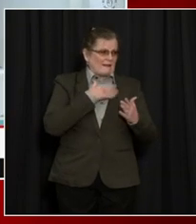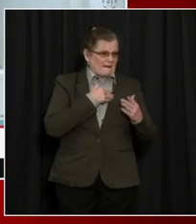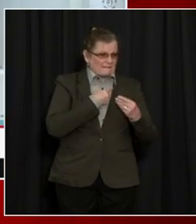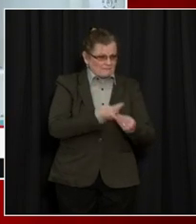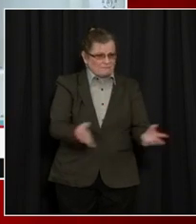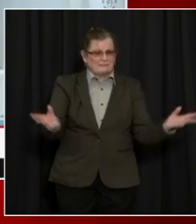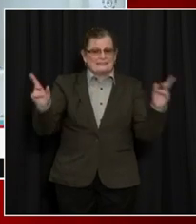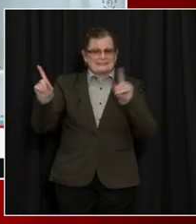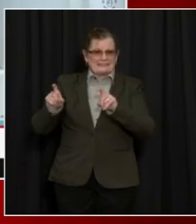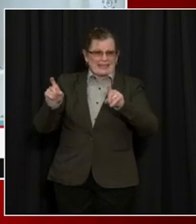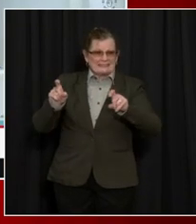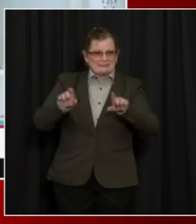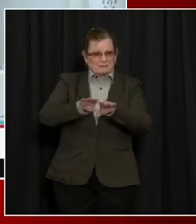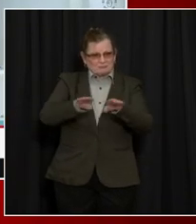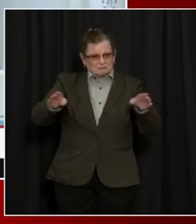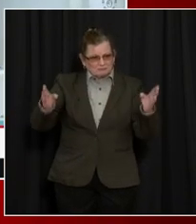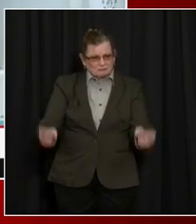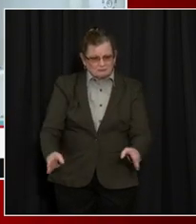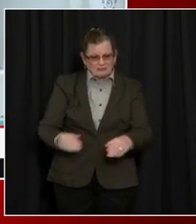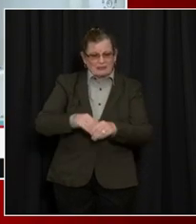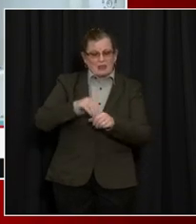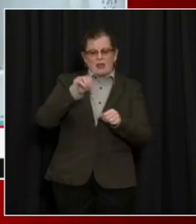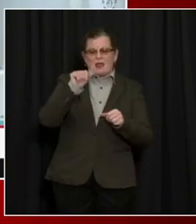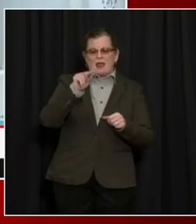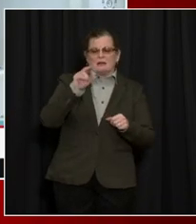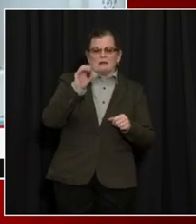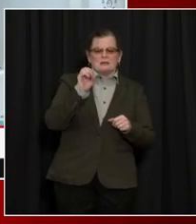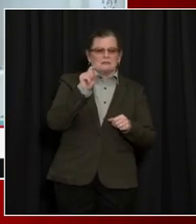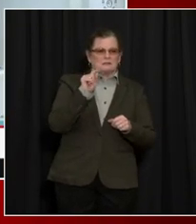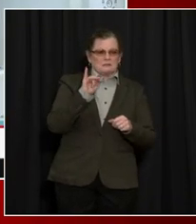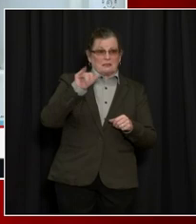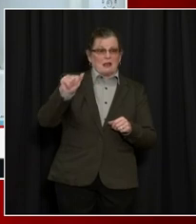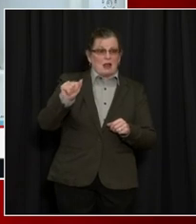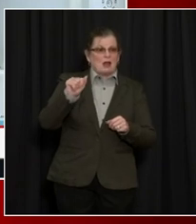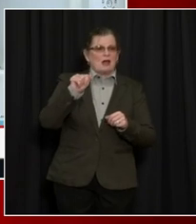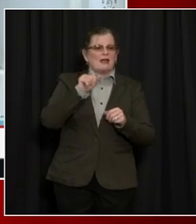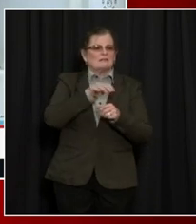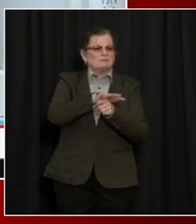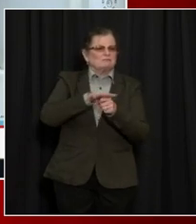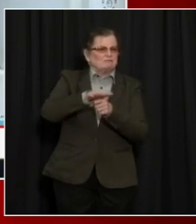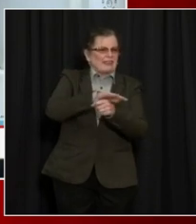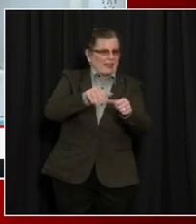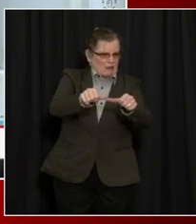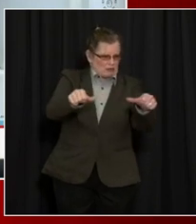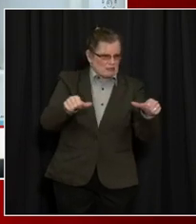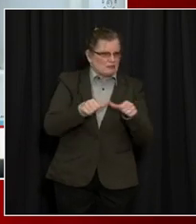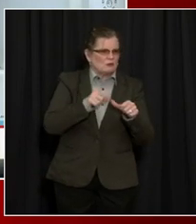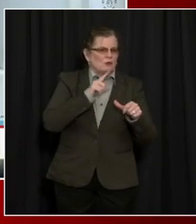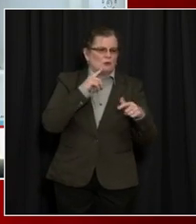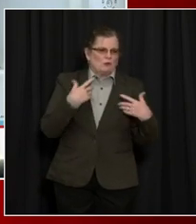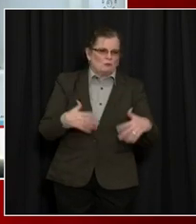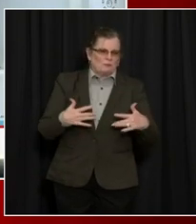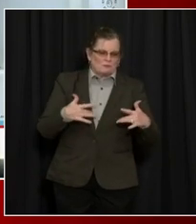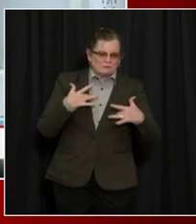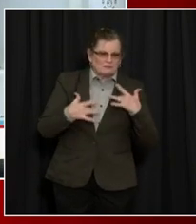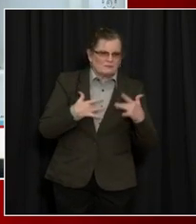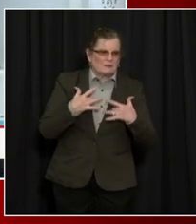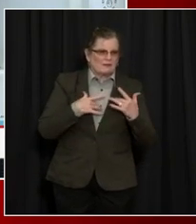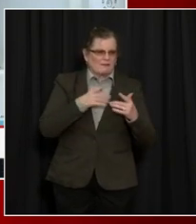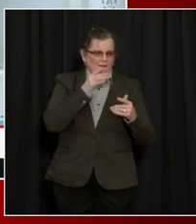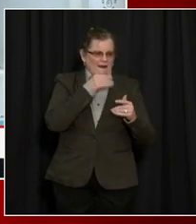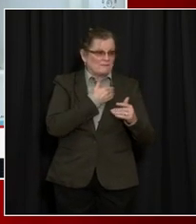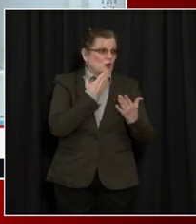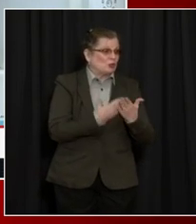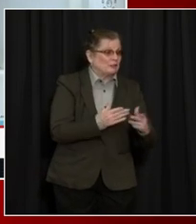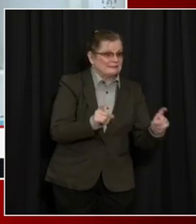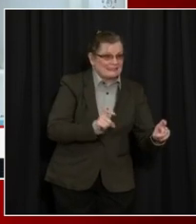Our community is very excited that this would be taking place, and we are anxious